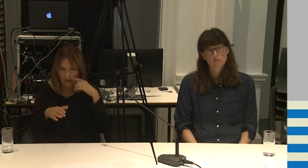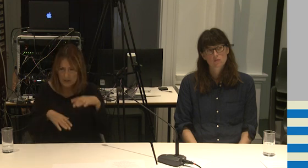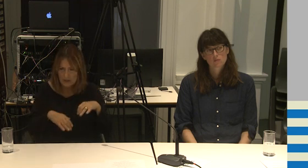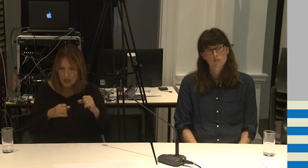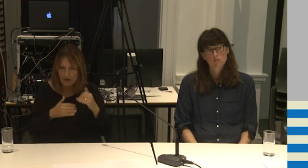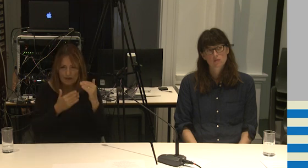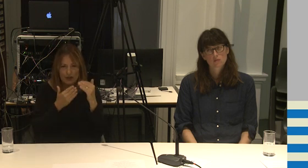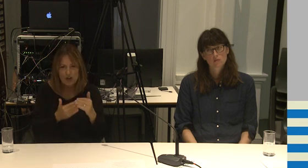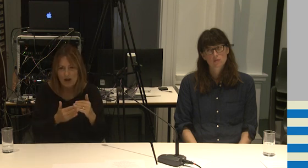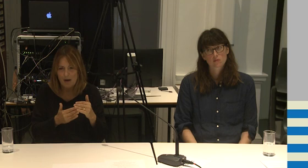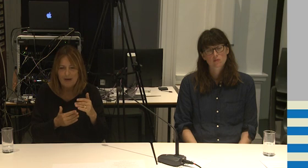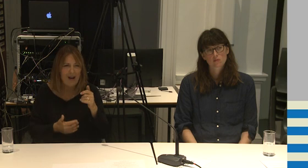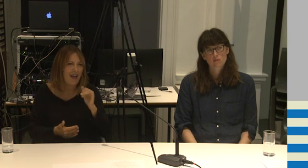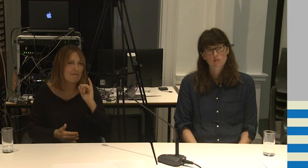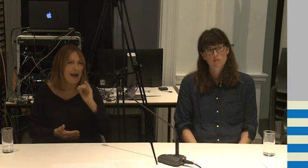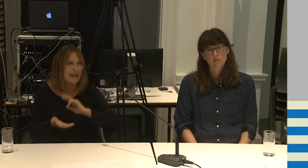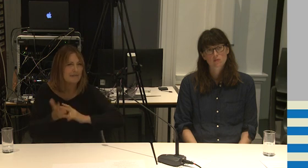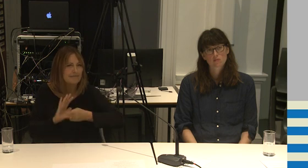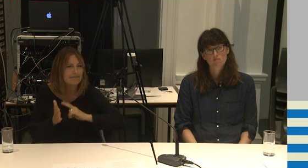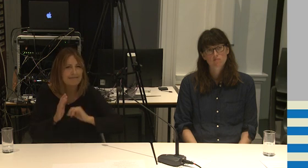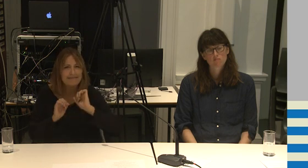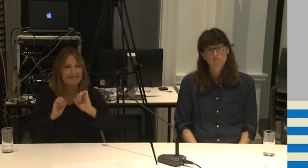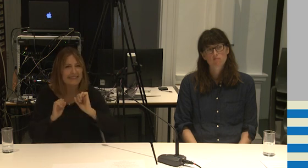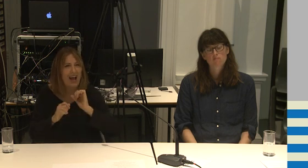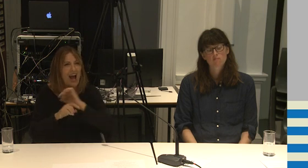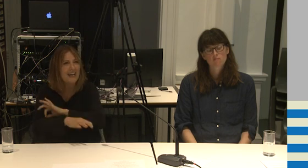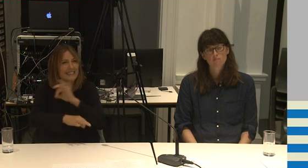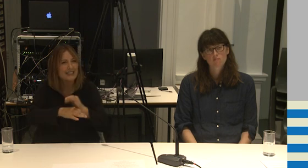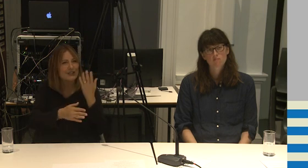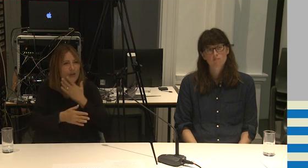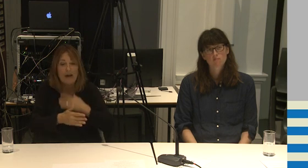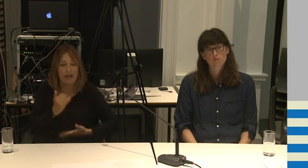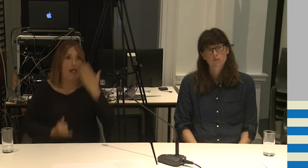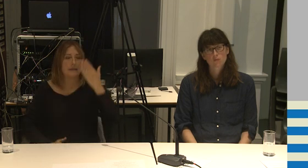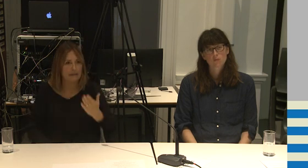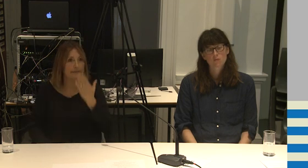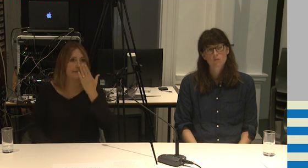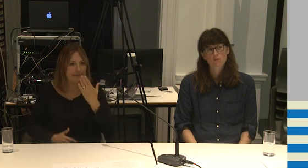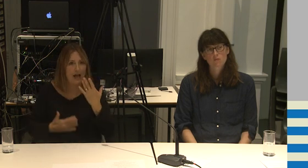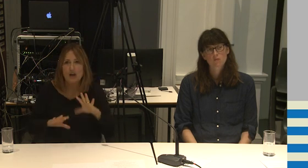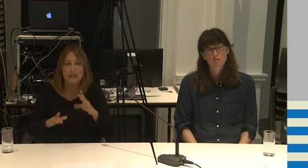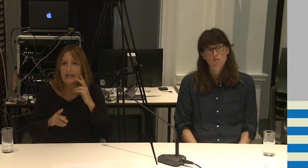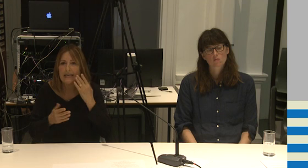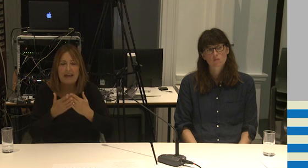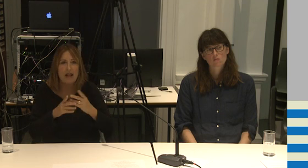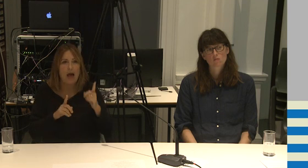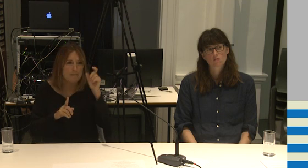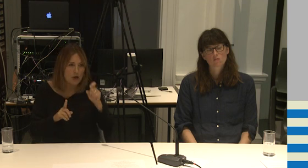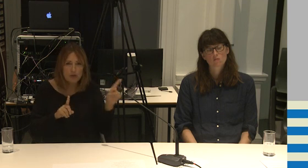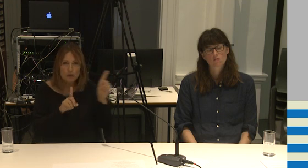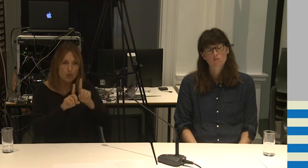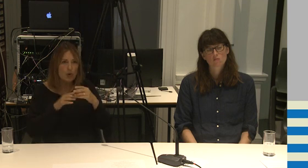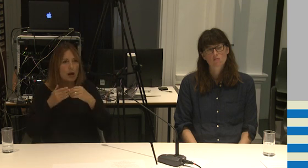term is always kind of disorganized in architecture school. Everything's last minute. And so I could never get a sighted guide with